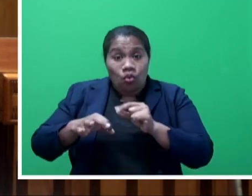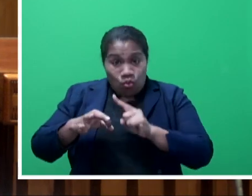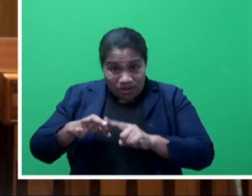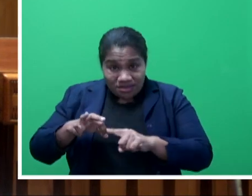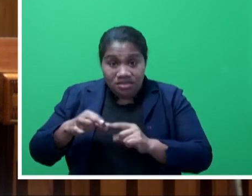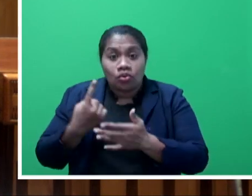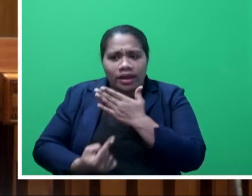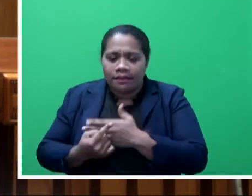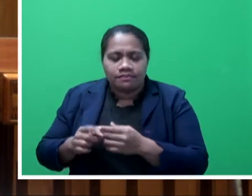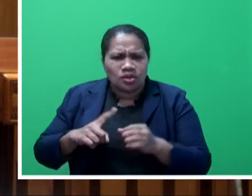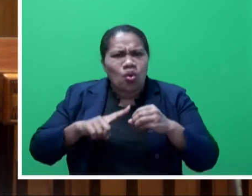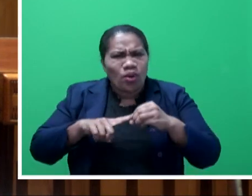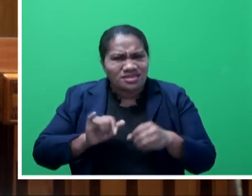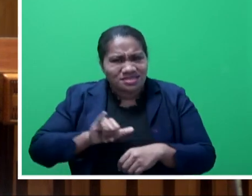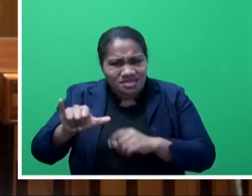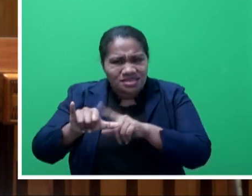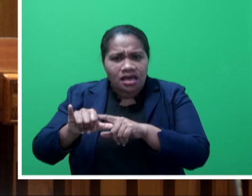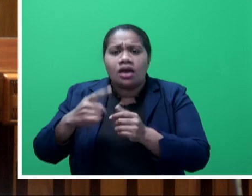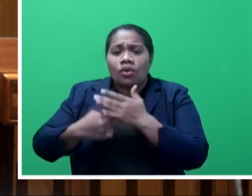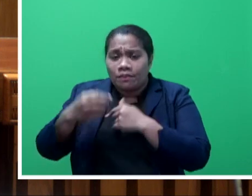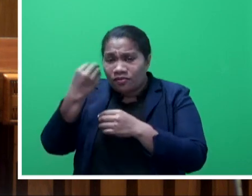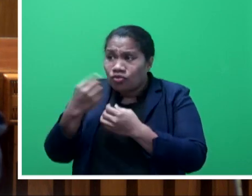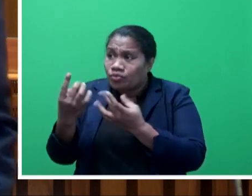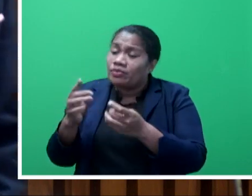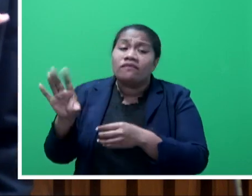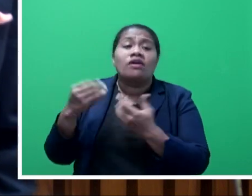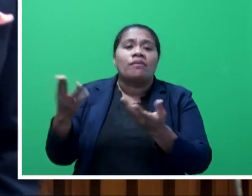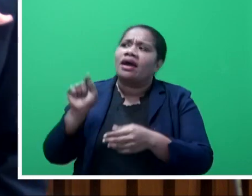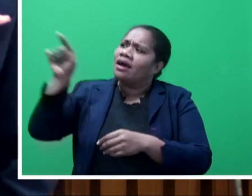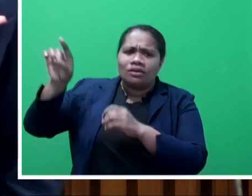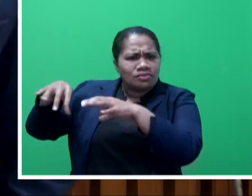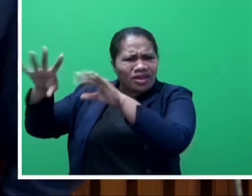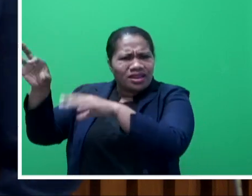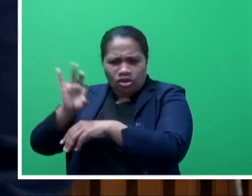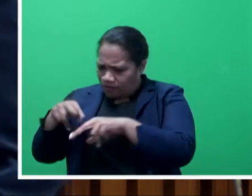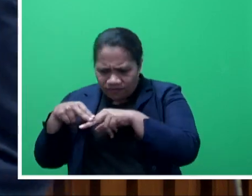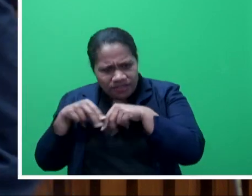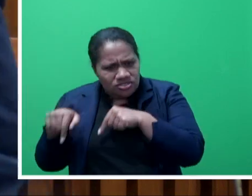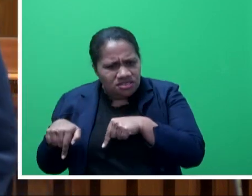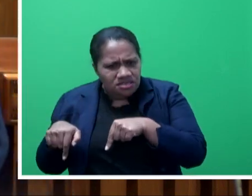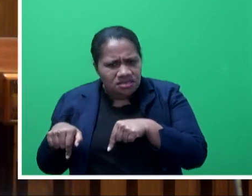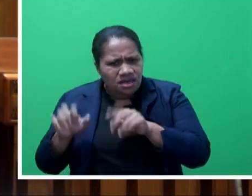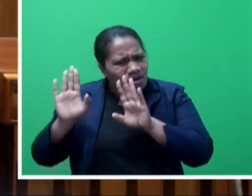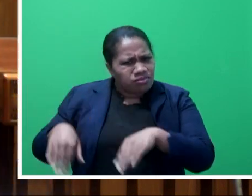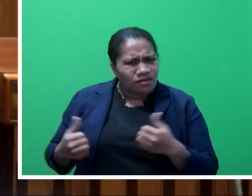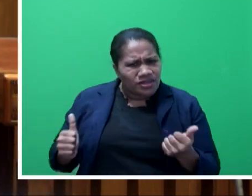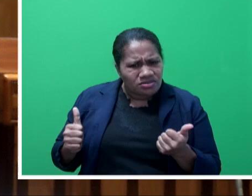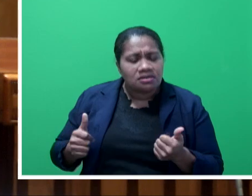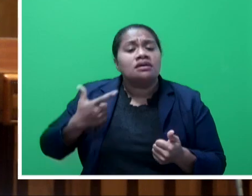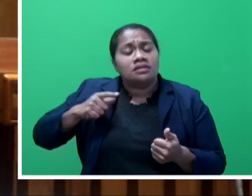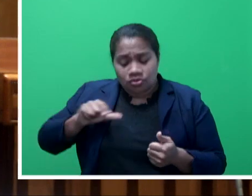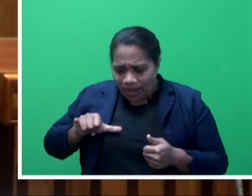No jobs for ATS. Permanently shut down. Finished. Do they understand the implications of it?